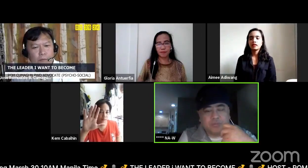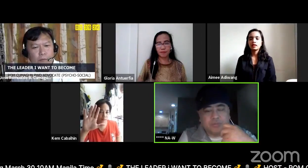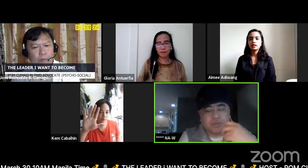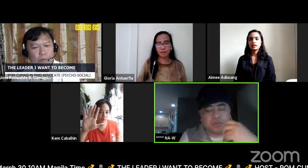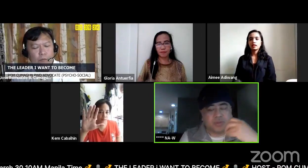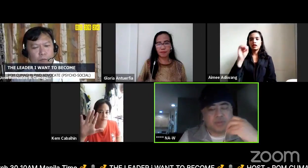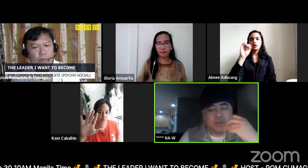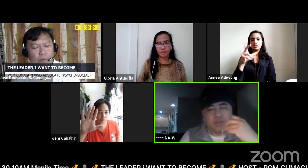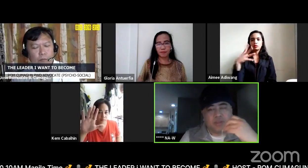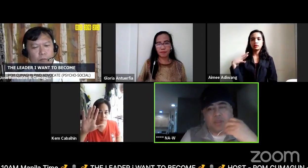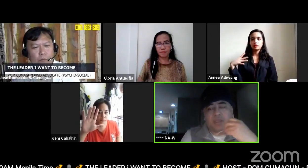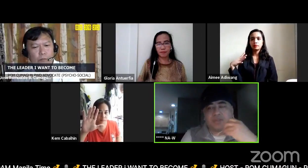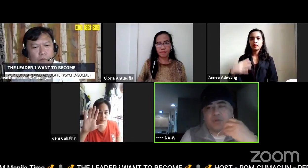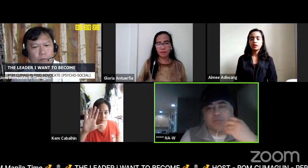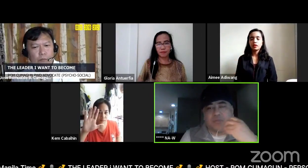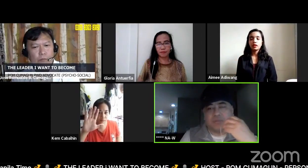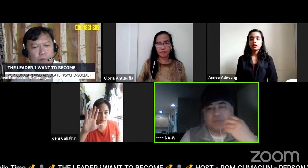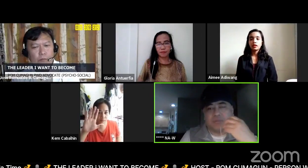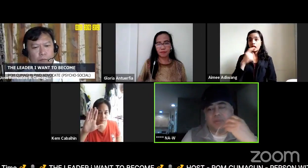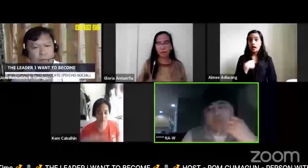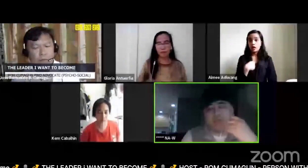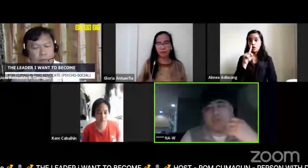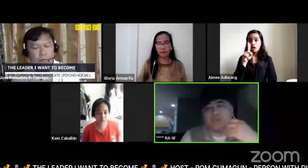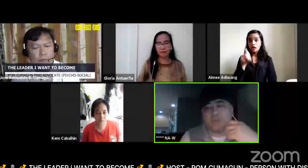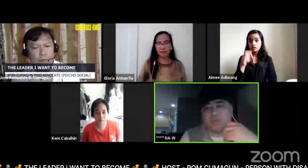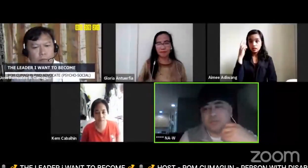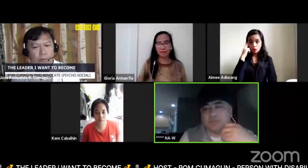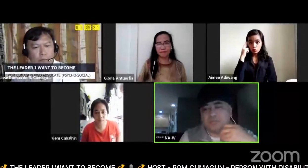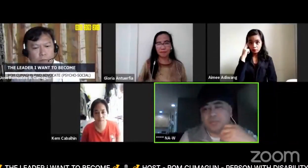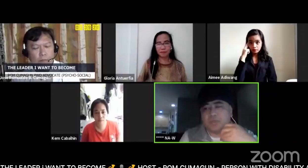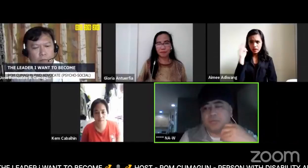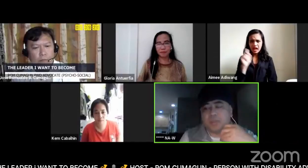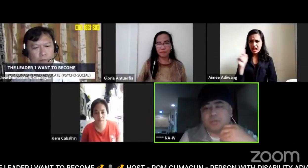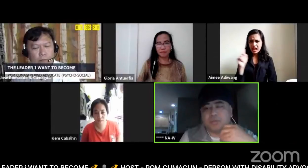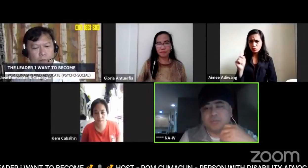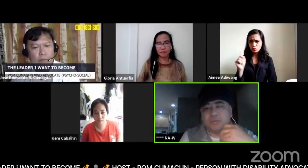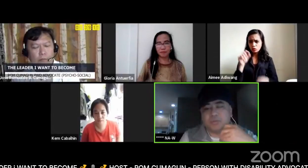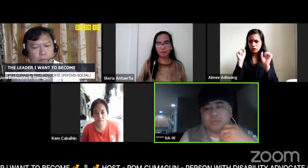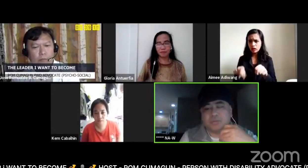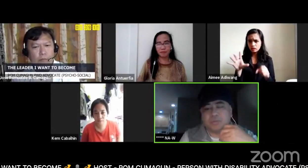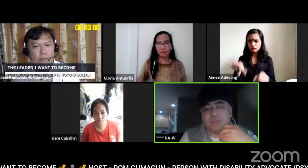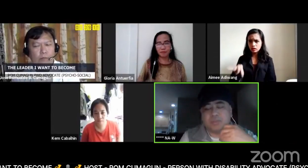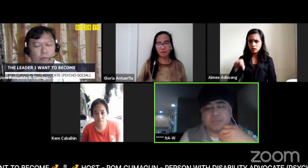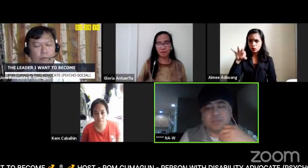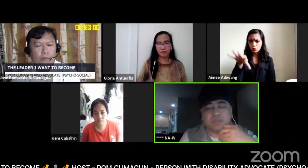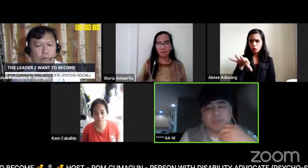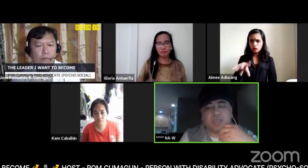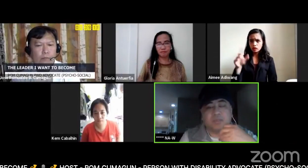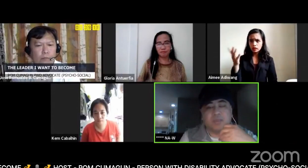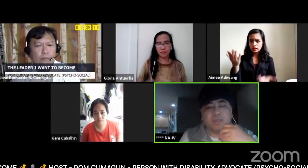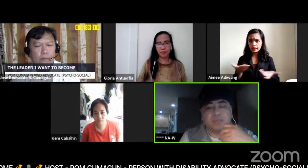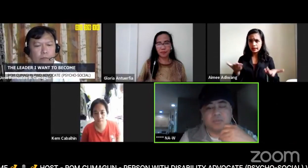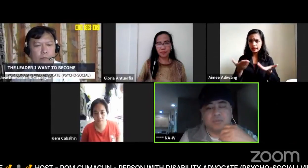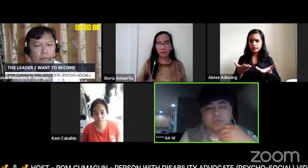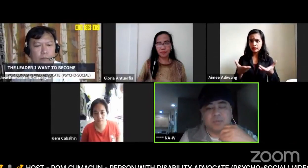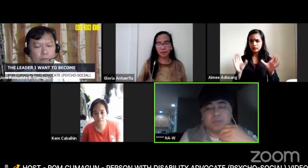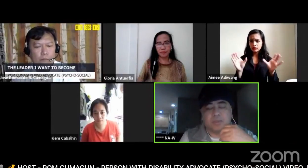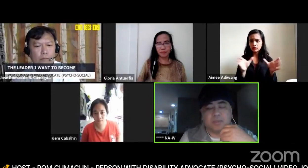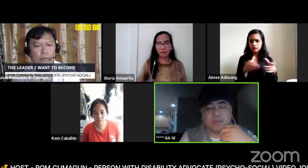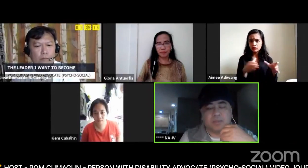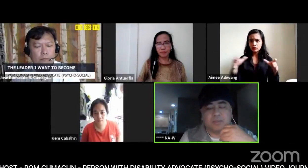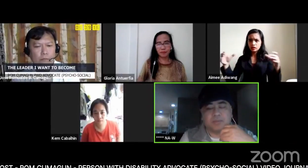When Rom, I asked Rom, ano ba yung pwede ko may contribute dito sa gathering na